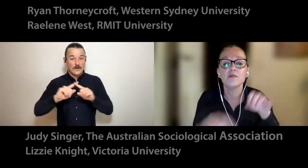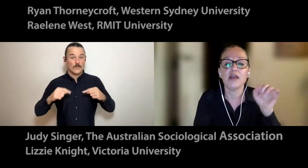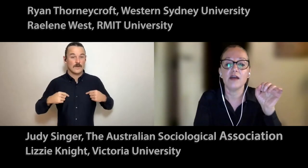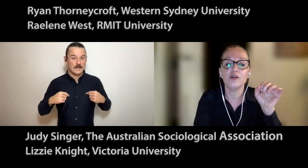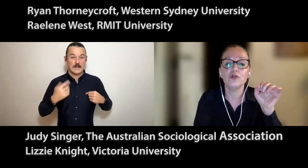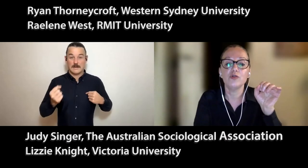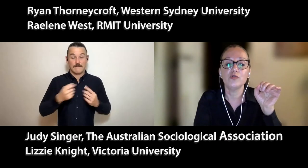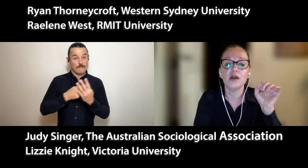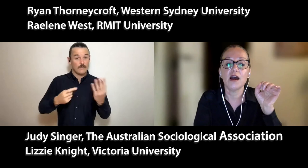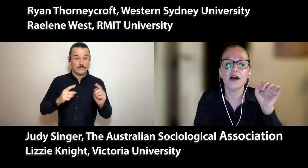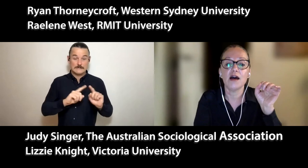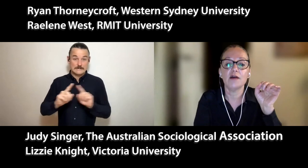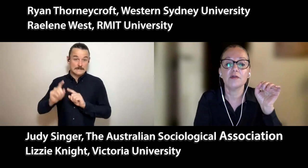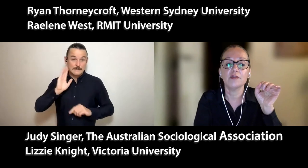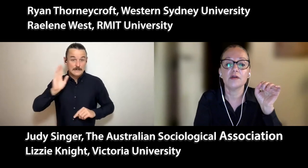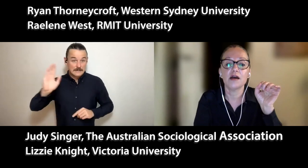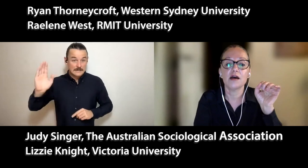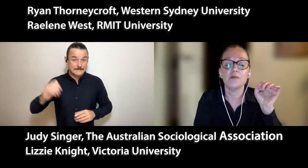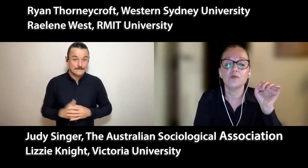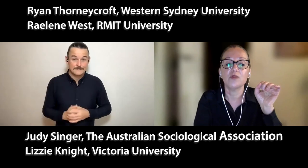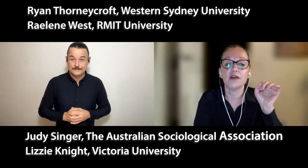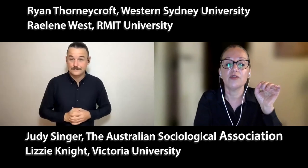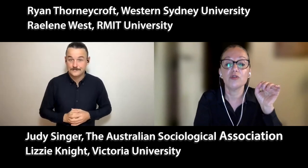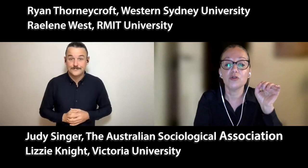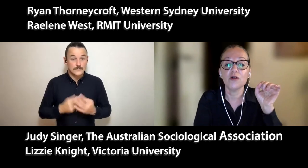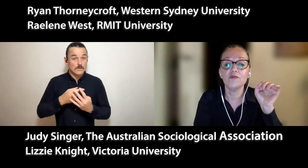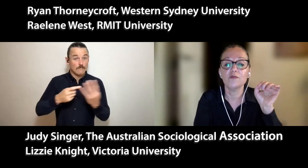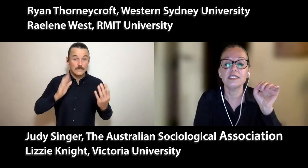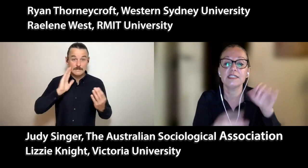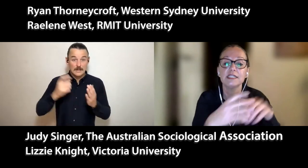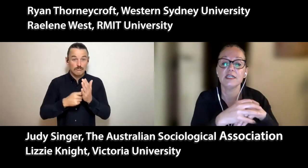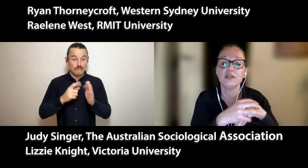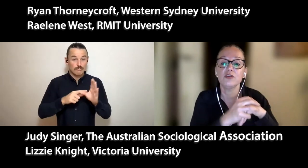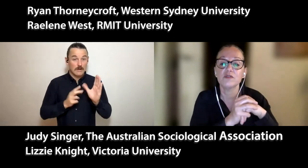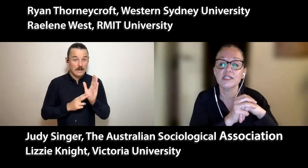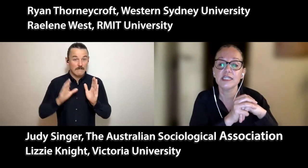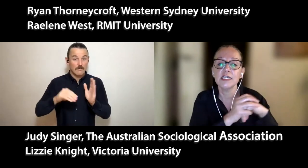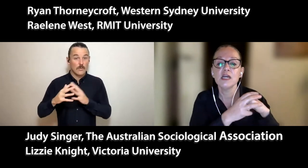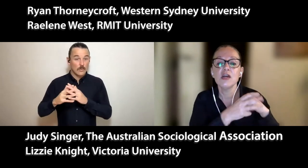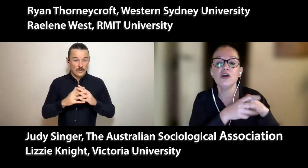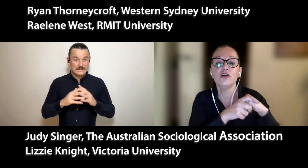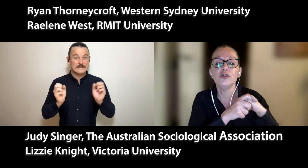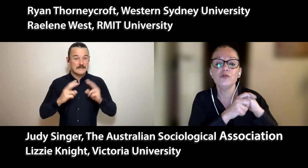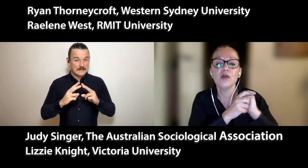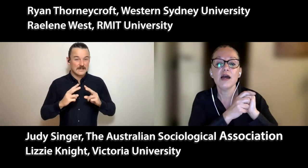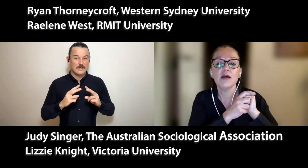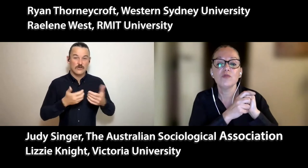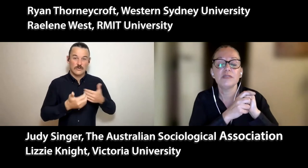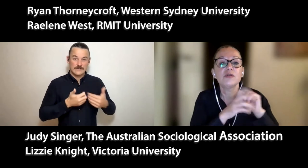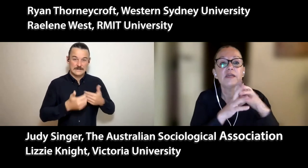who are Ryan Thornecroft from Western Sydney University, who